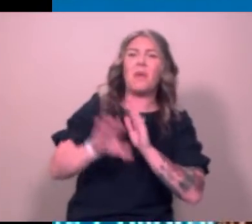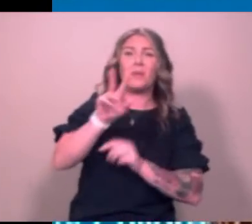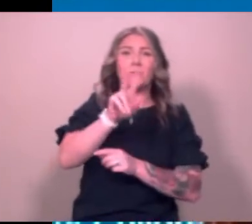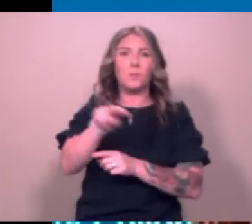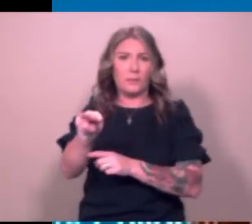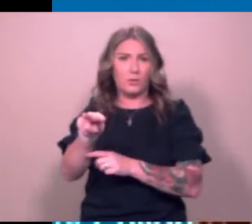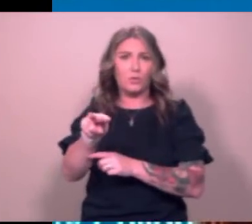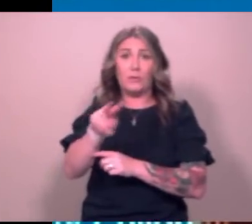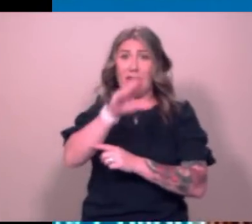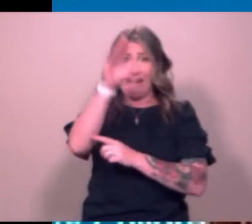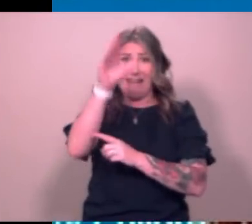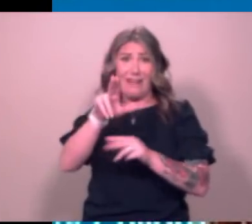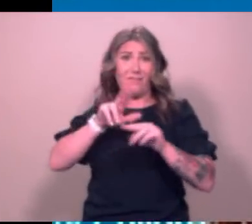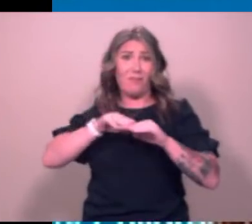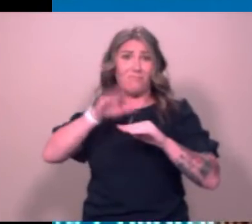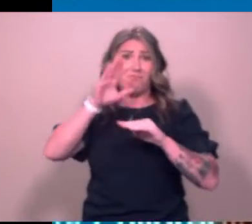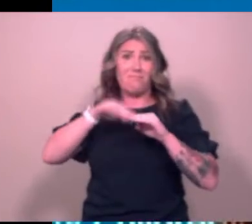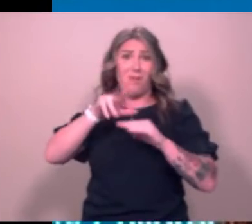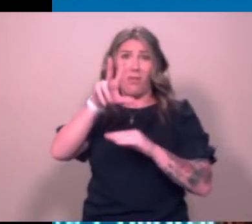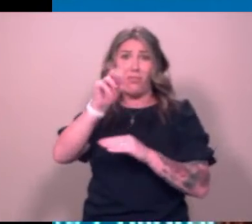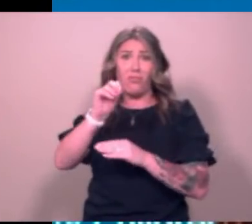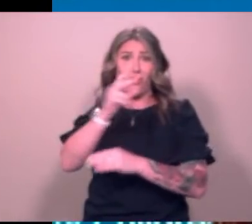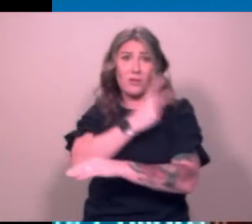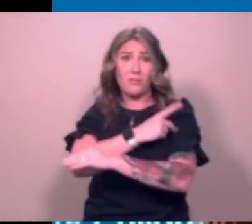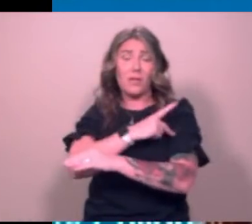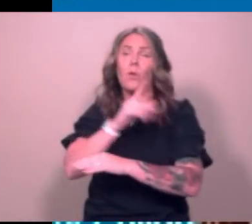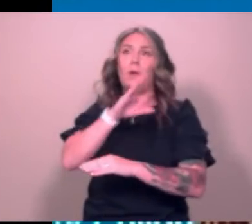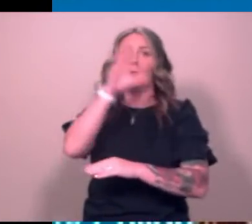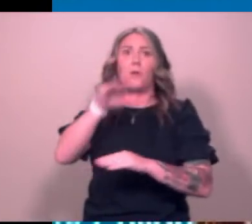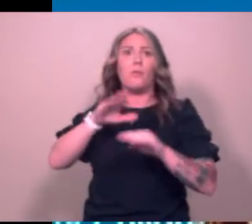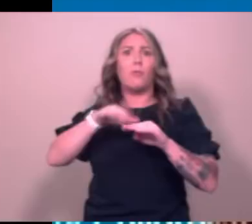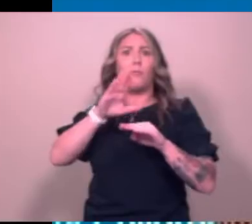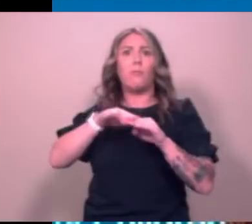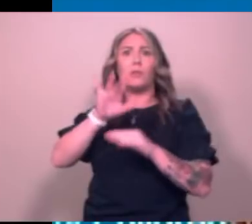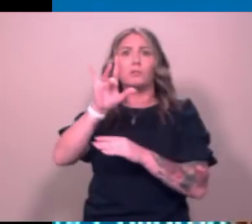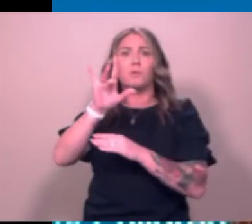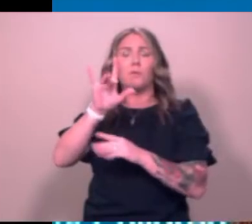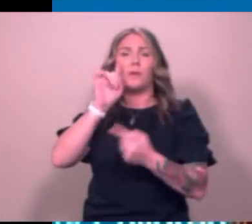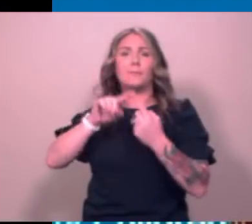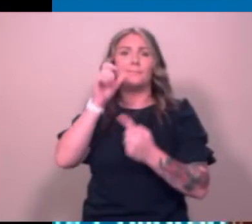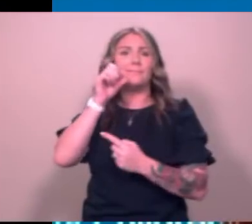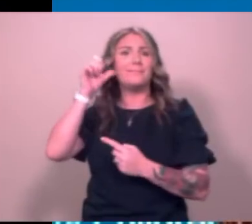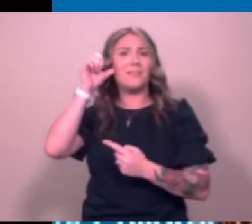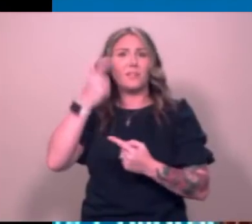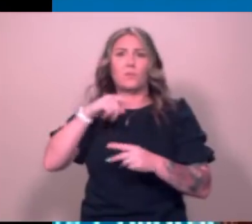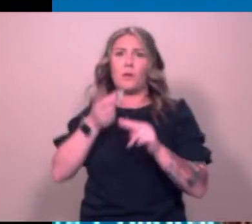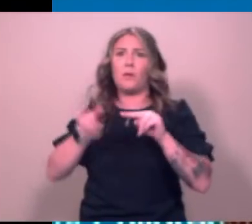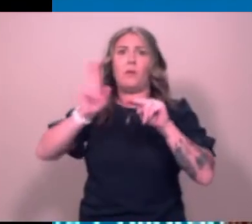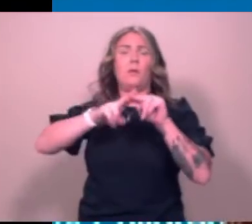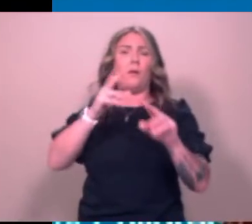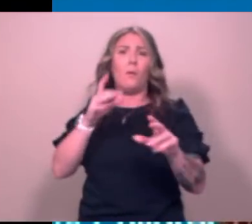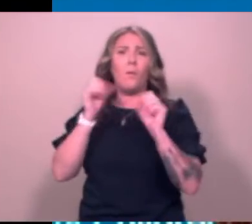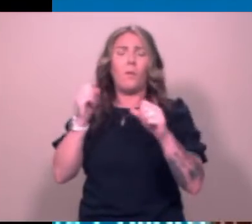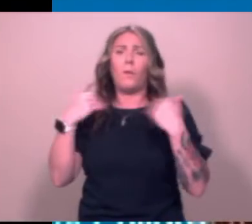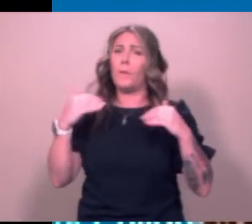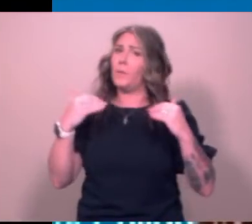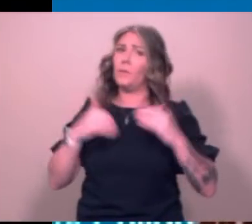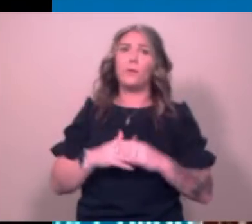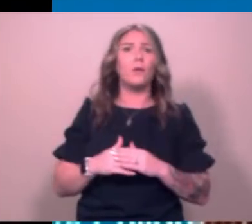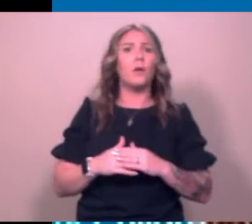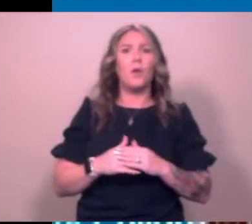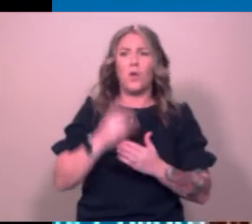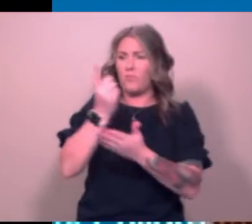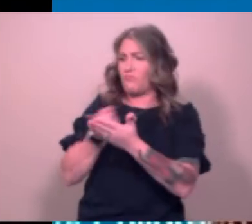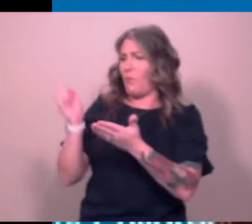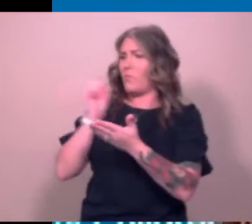We have never been above 30. We've never been above 25 until yesterday. So we are increasing at a rapid pace. A week ago, we